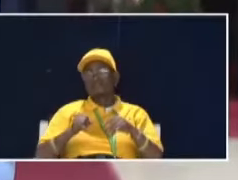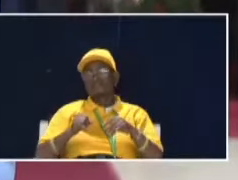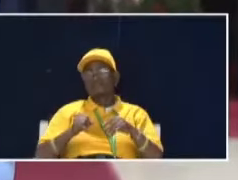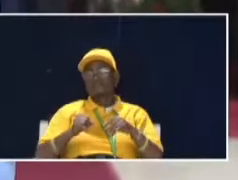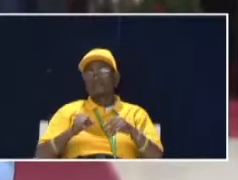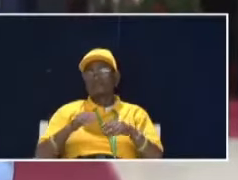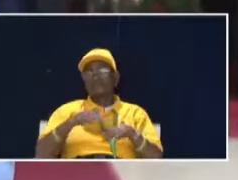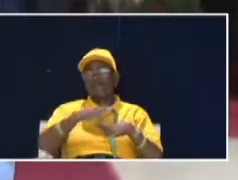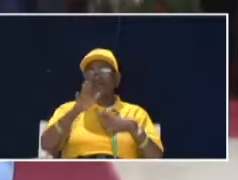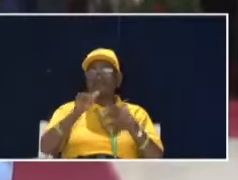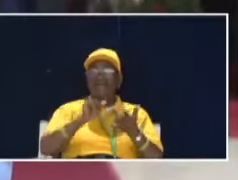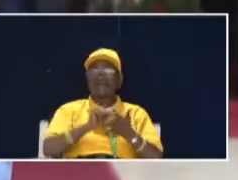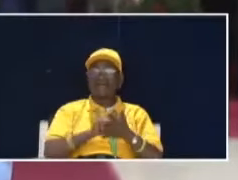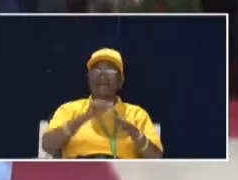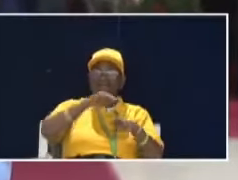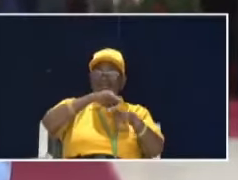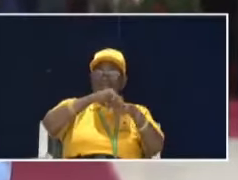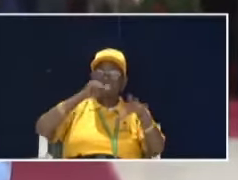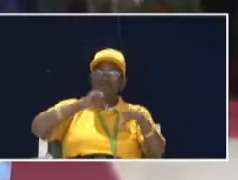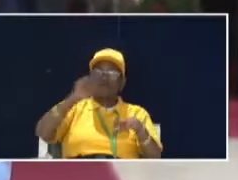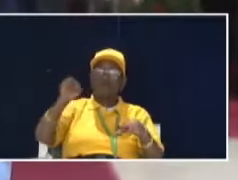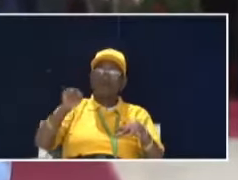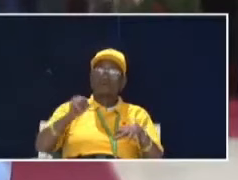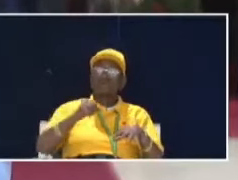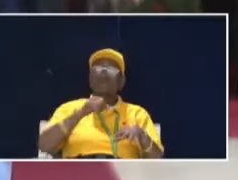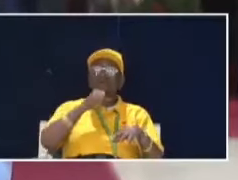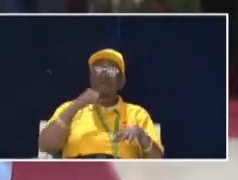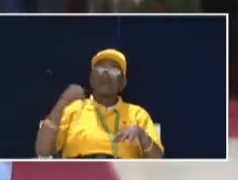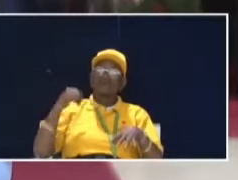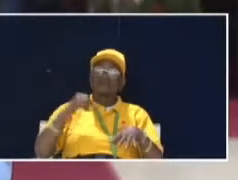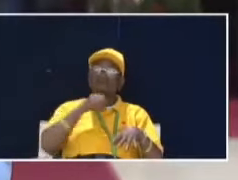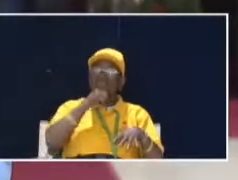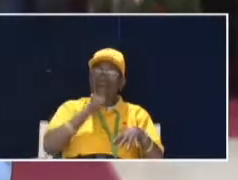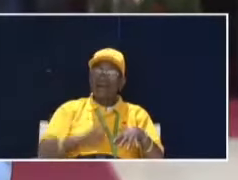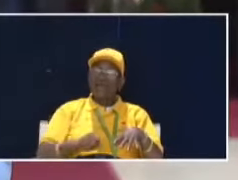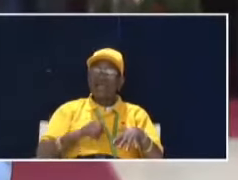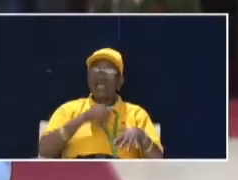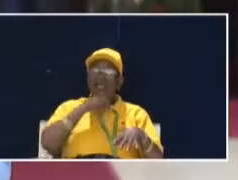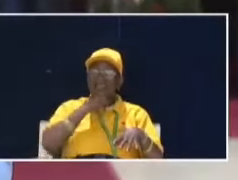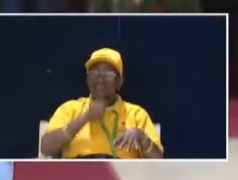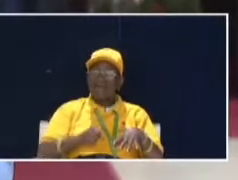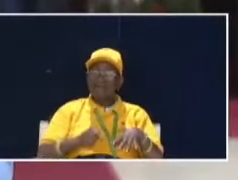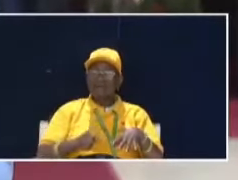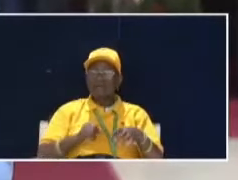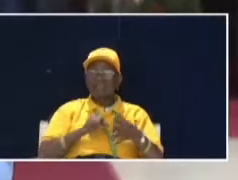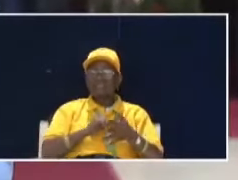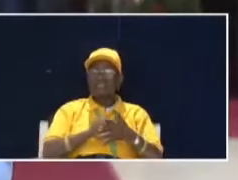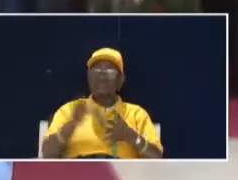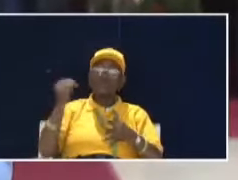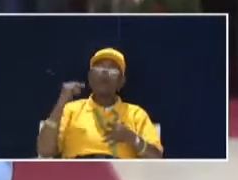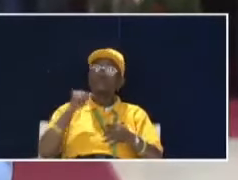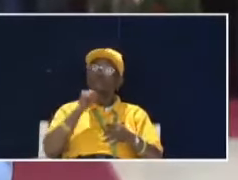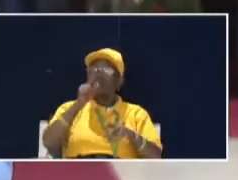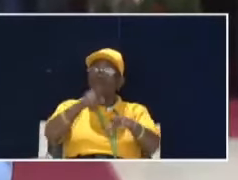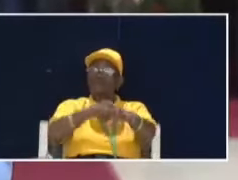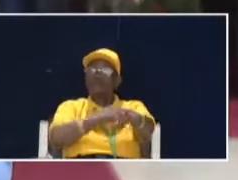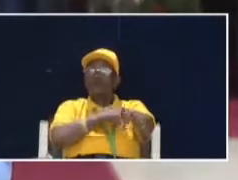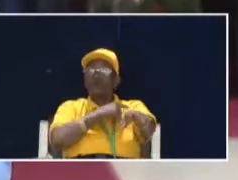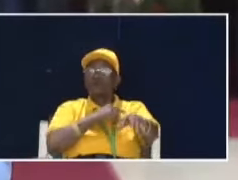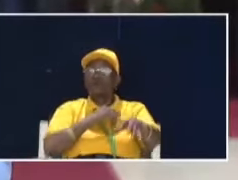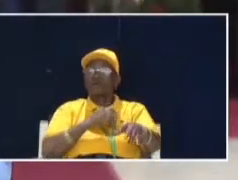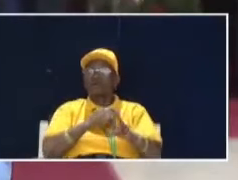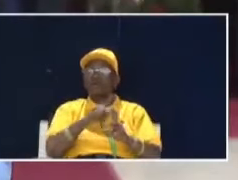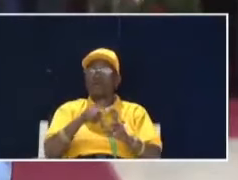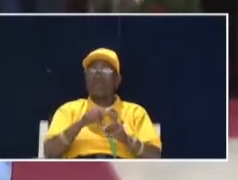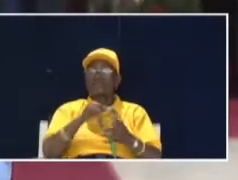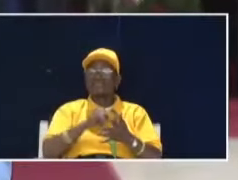After that calling, Samuel, Samuel, it wasn't long when it was